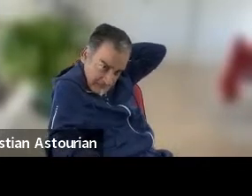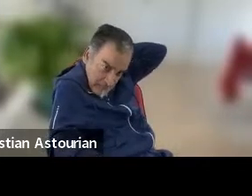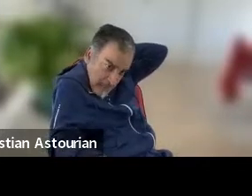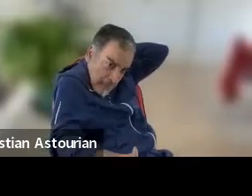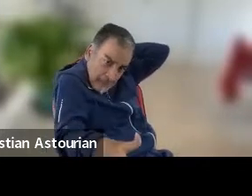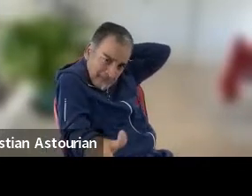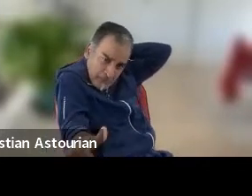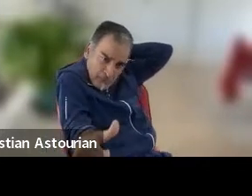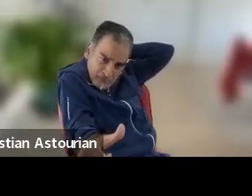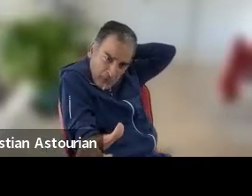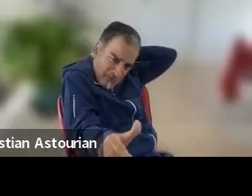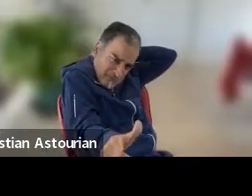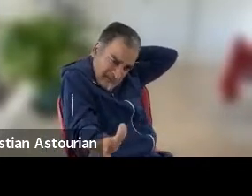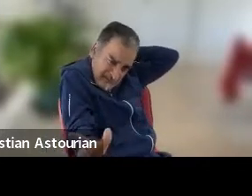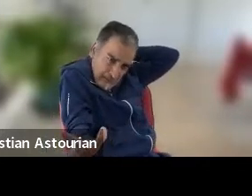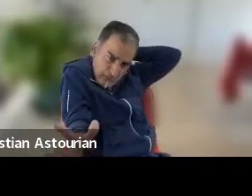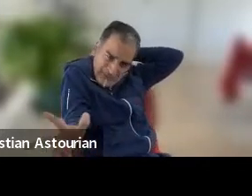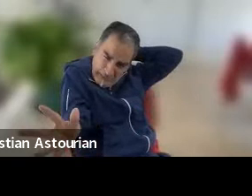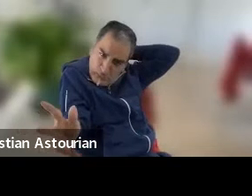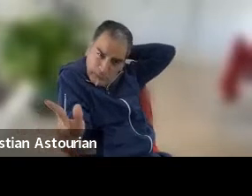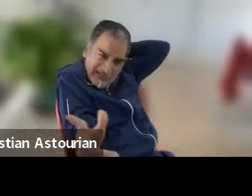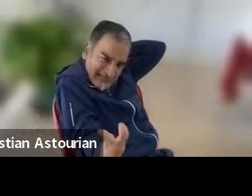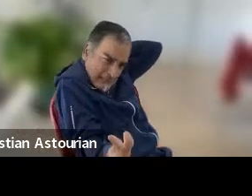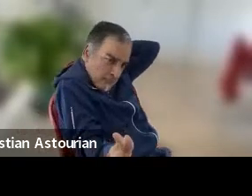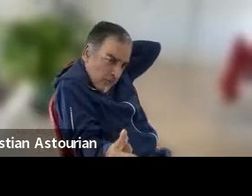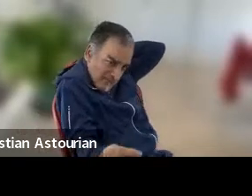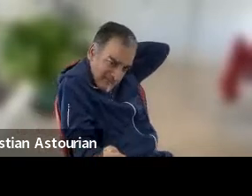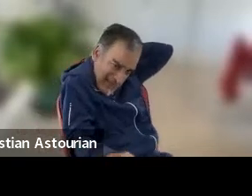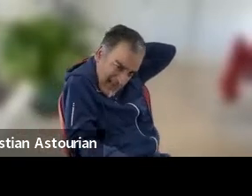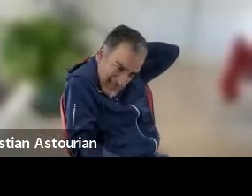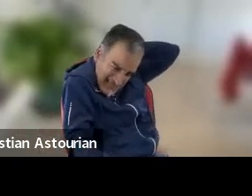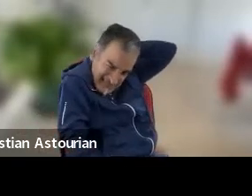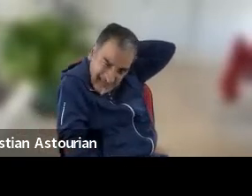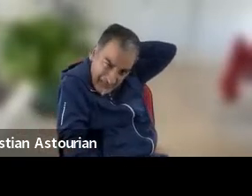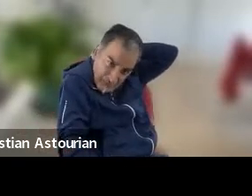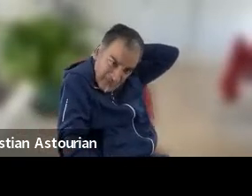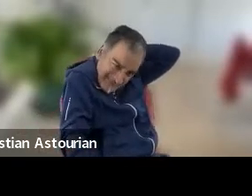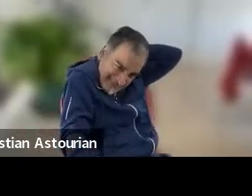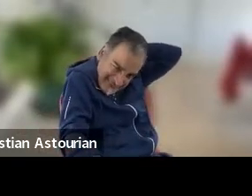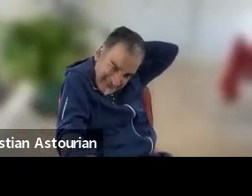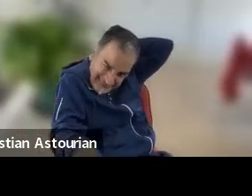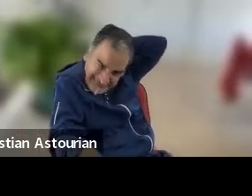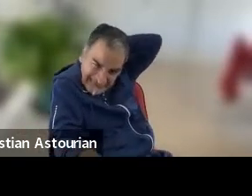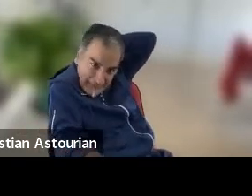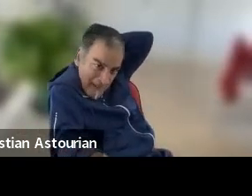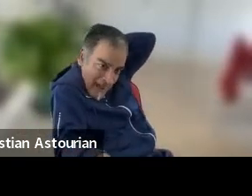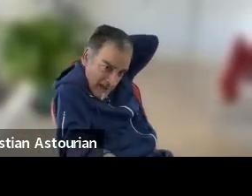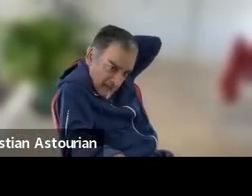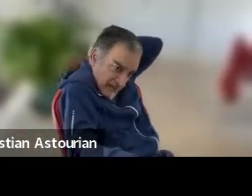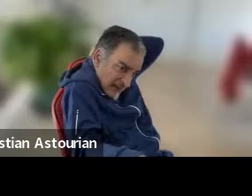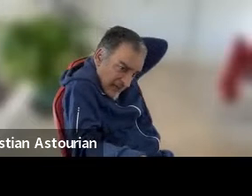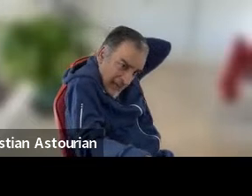community, because obviously we need to remove any kind of